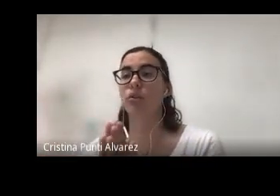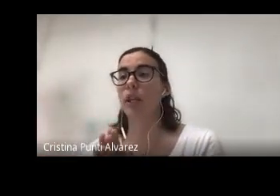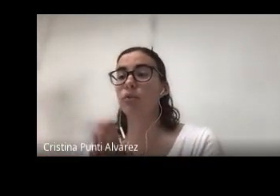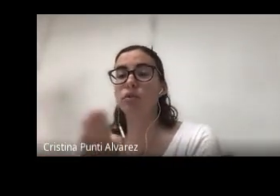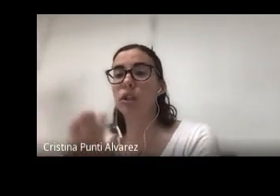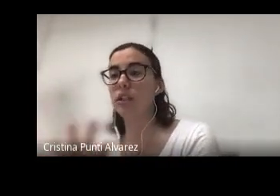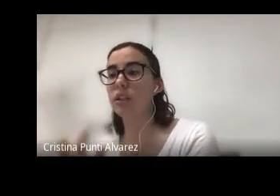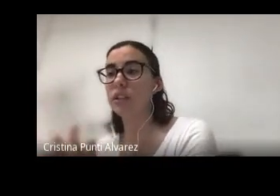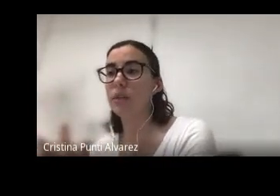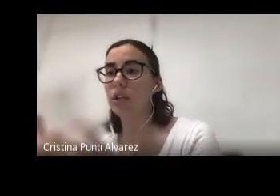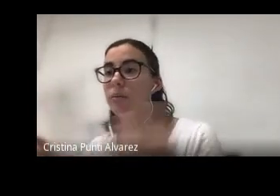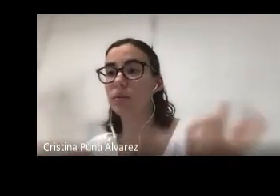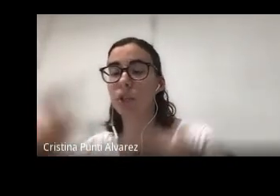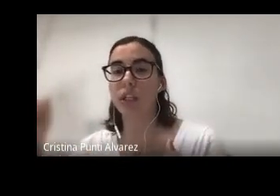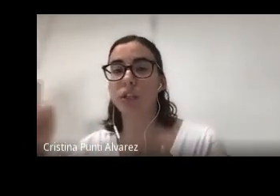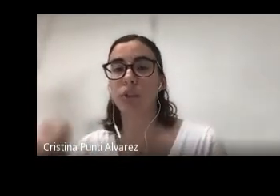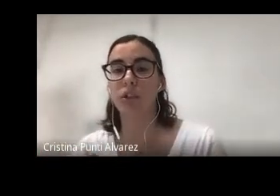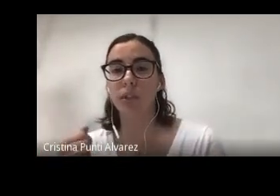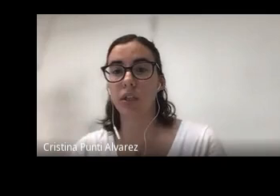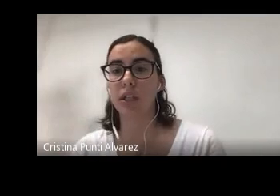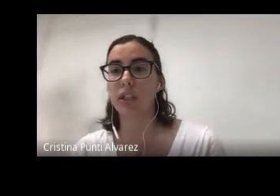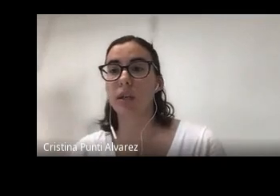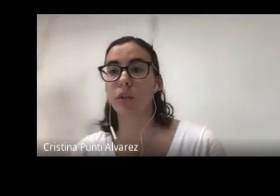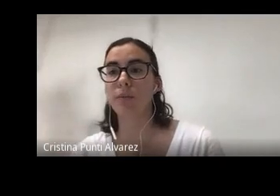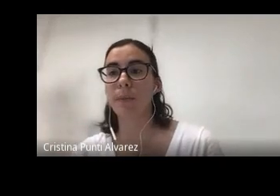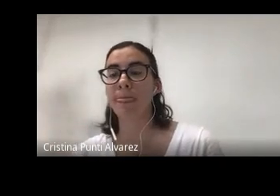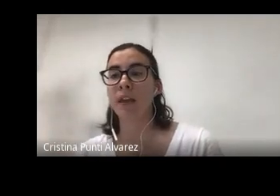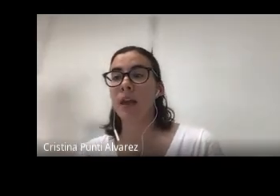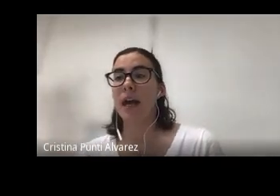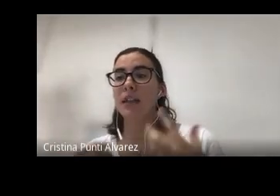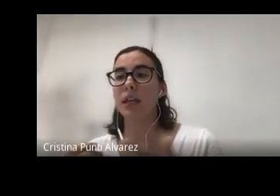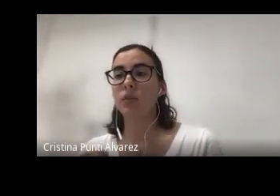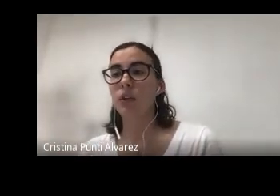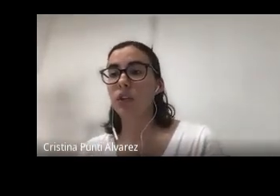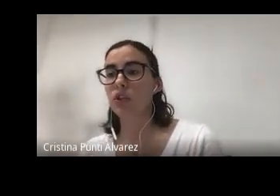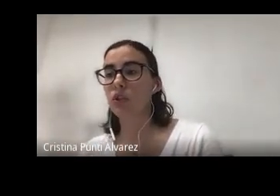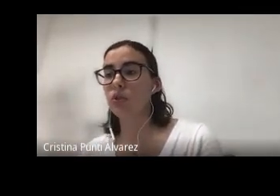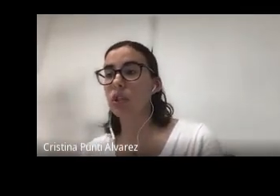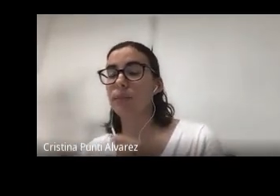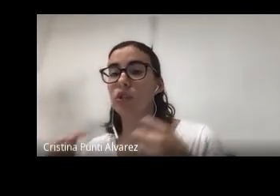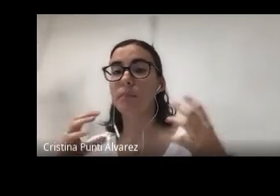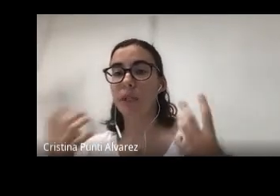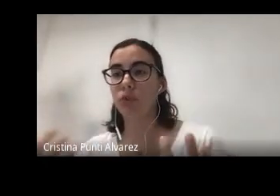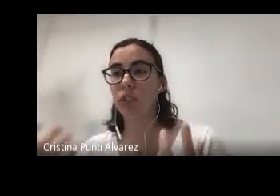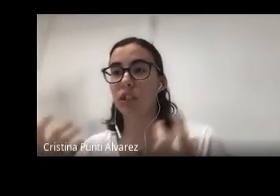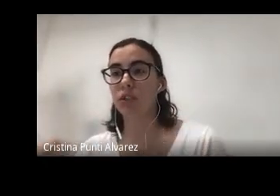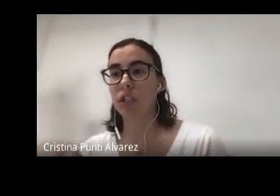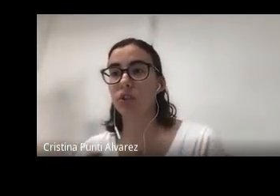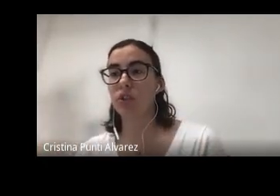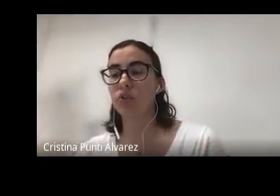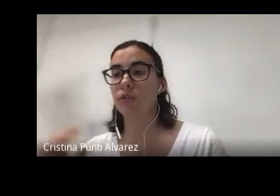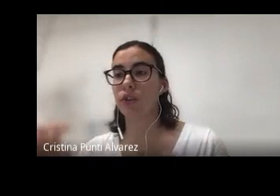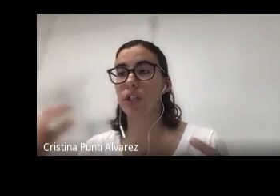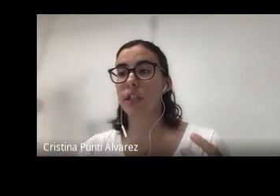to do that, we used an internet time server. We connected to a server here at CMU. And then we also used some visual